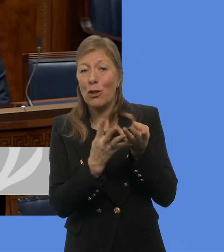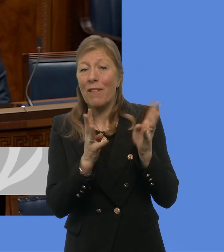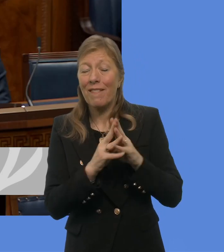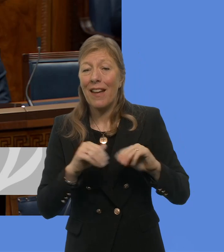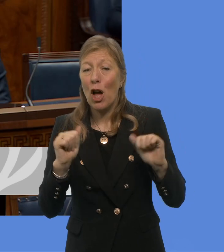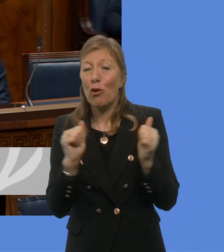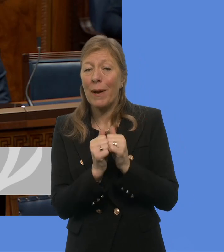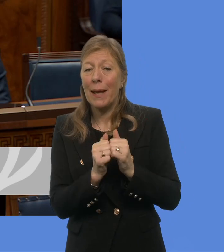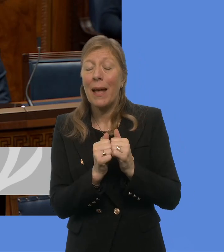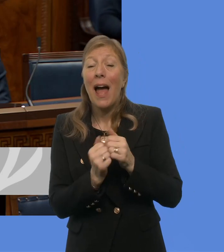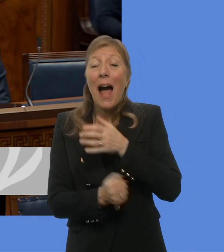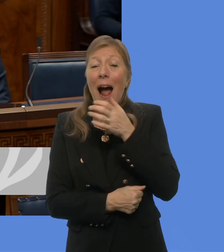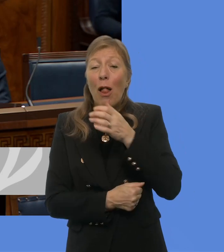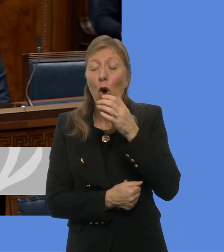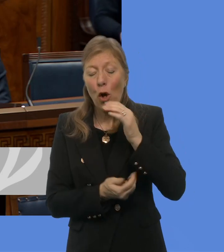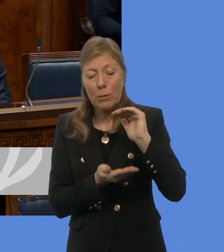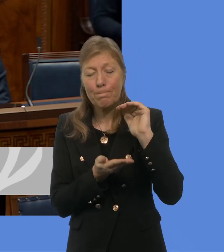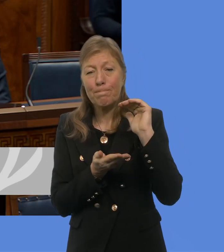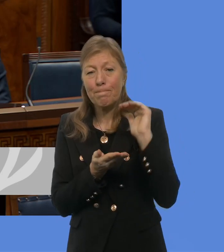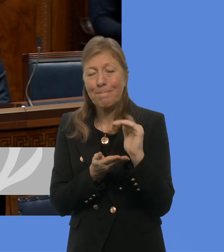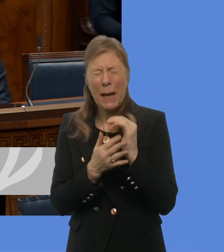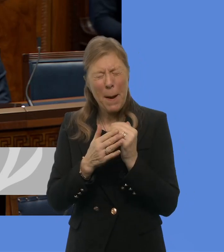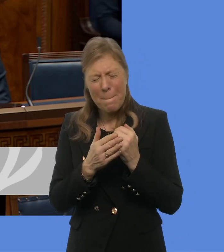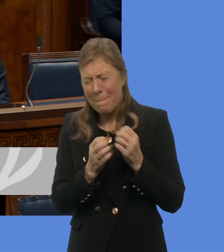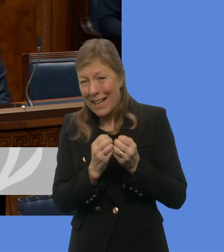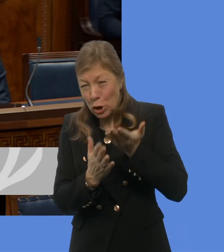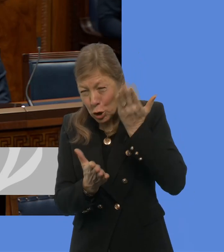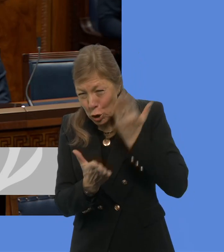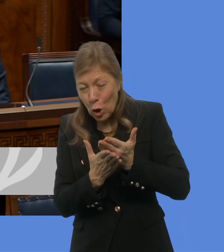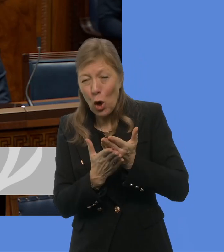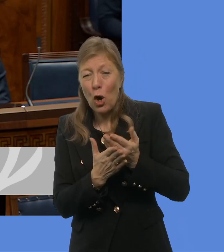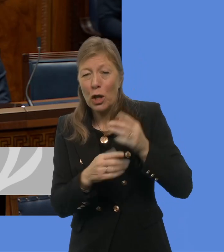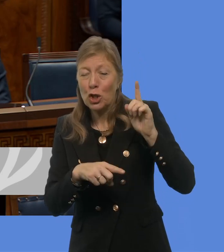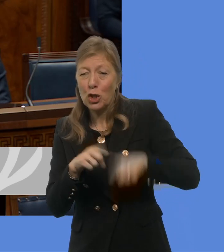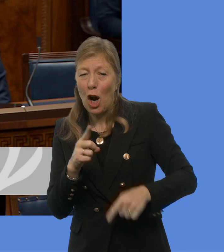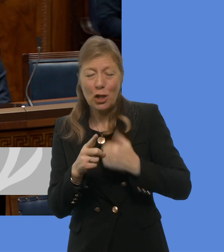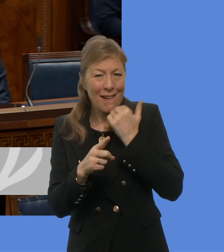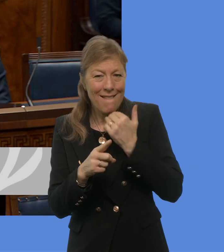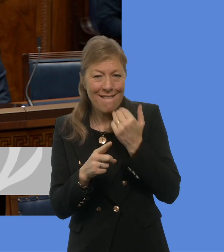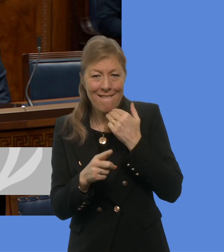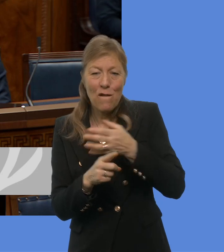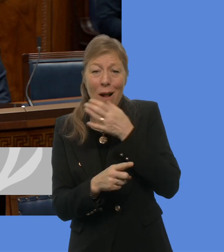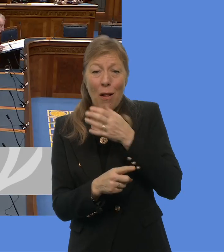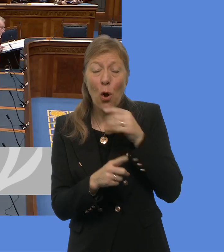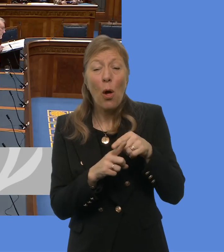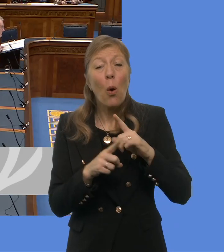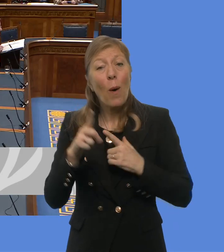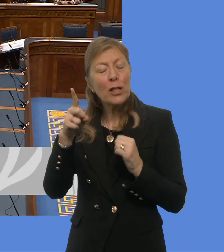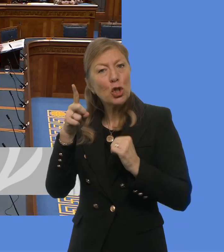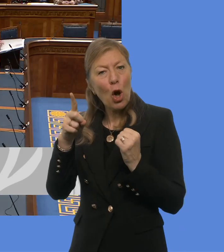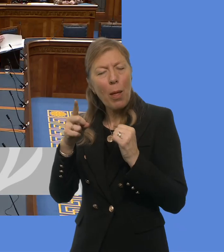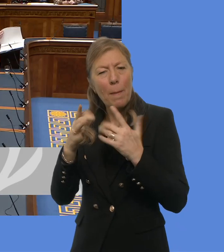unit pricing for alcohol? This has proven to decrease demand on the NHS in Scotland. Mr.